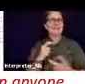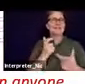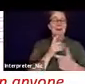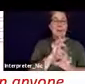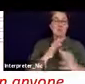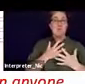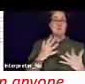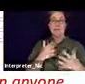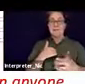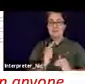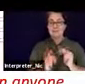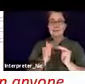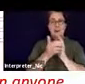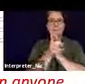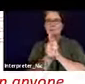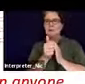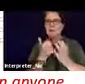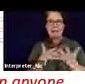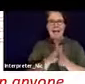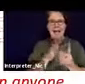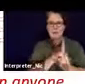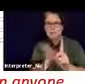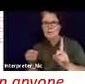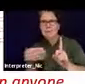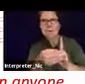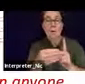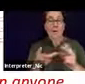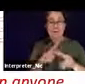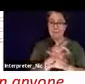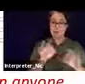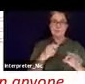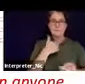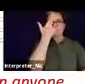abilities to get around them, because otherwise I'm going to be really stuck, believe me.